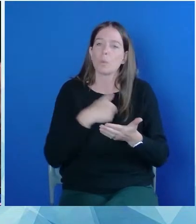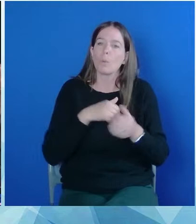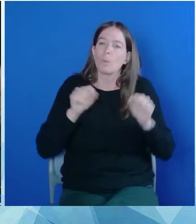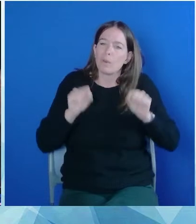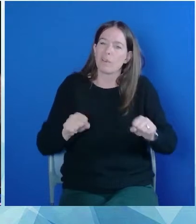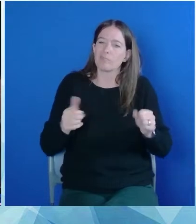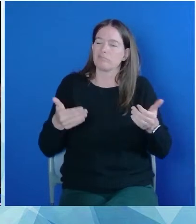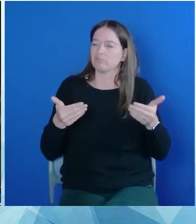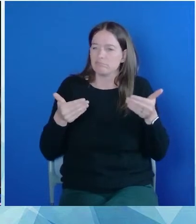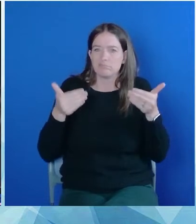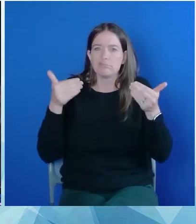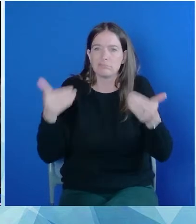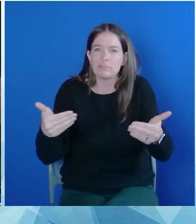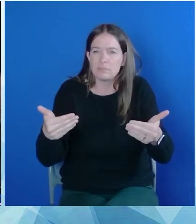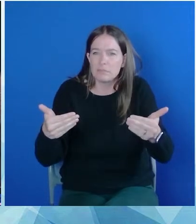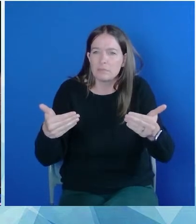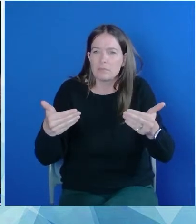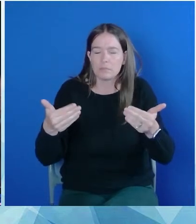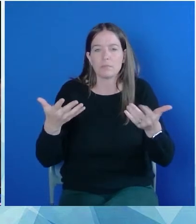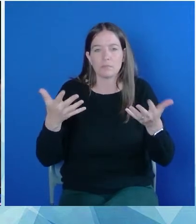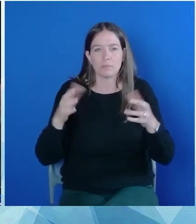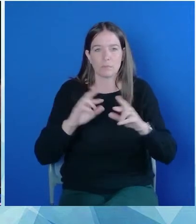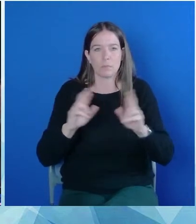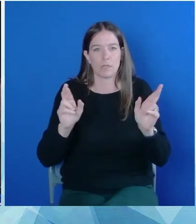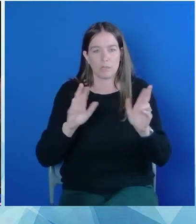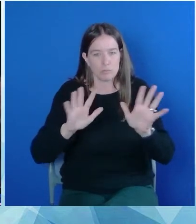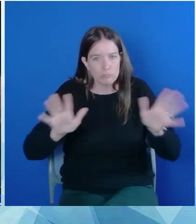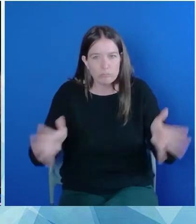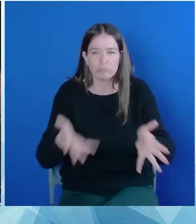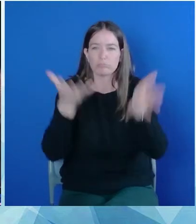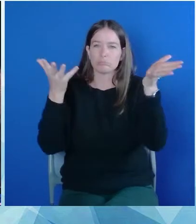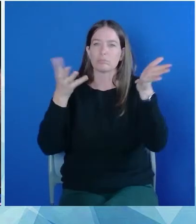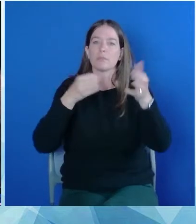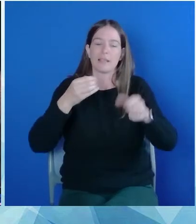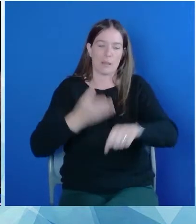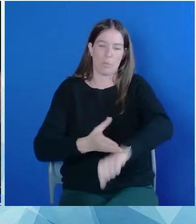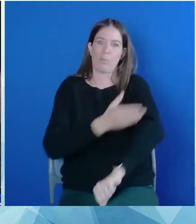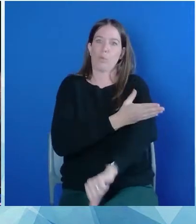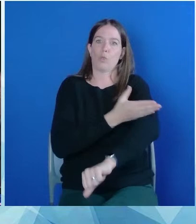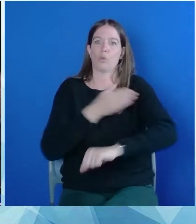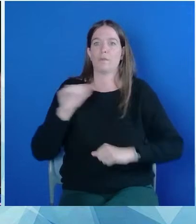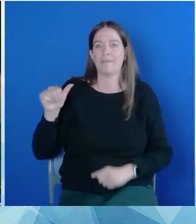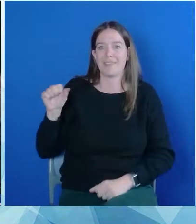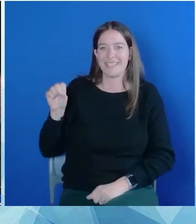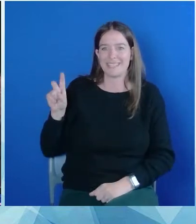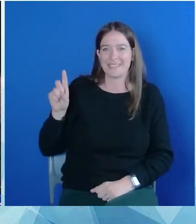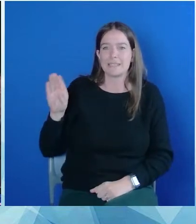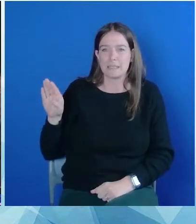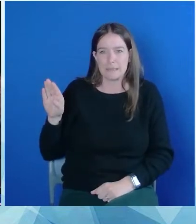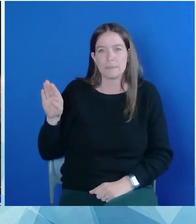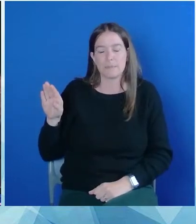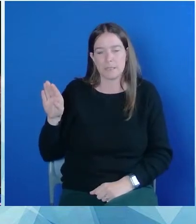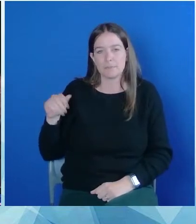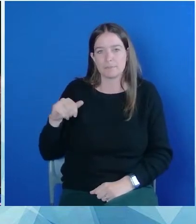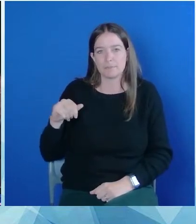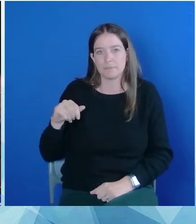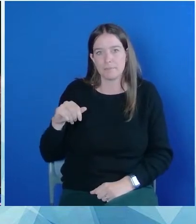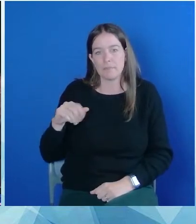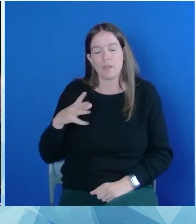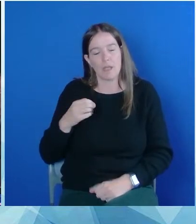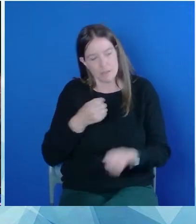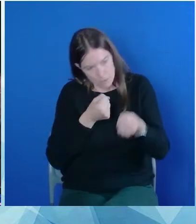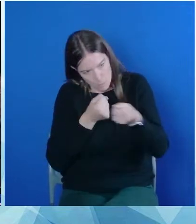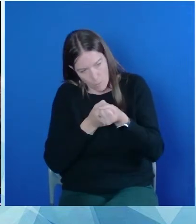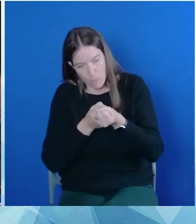move forward, move onward to uplift and continue to improve our agency at the leadership level. And you, as